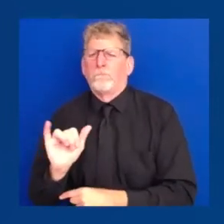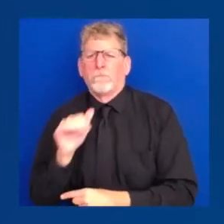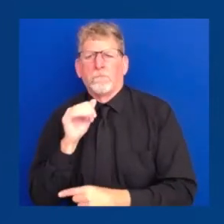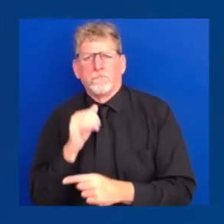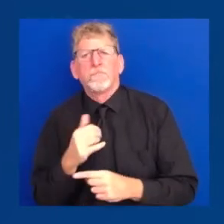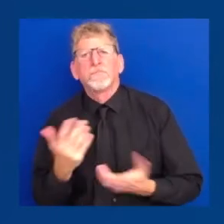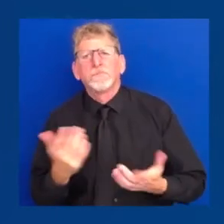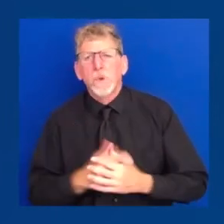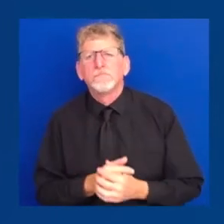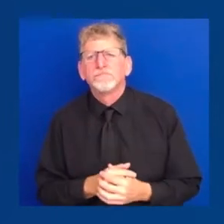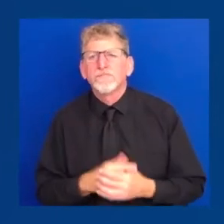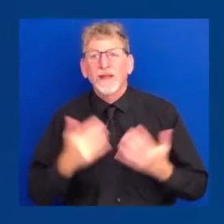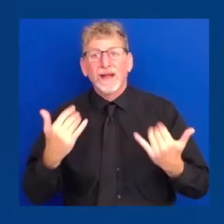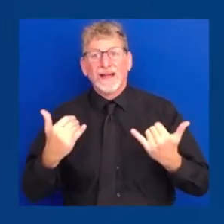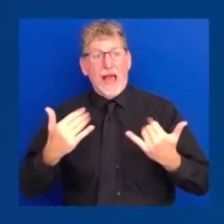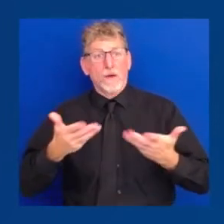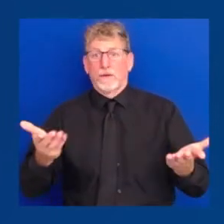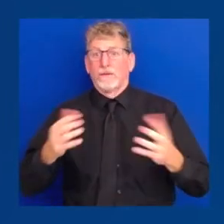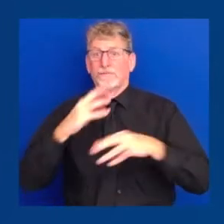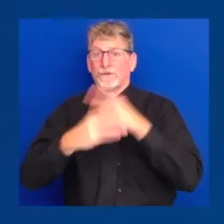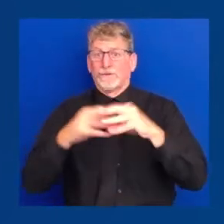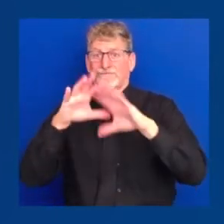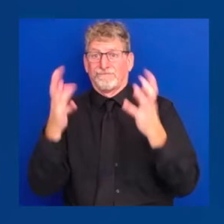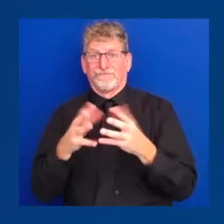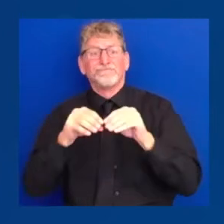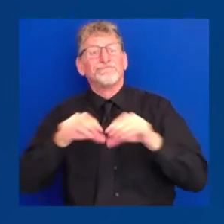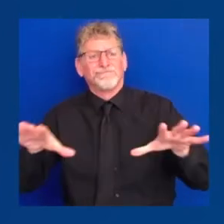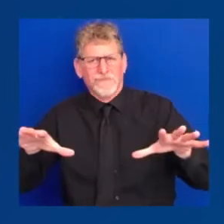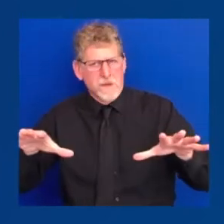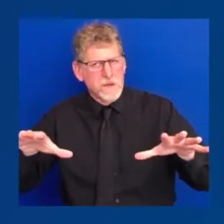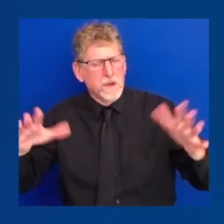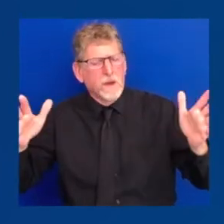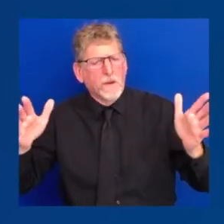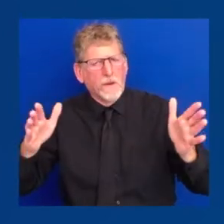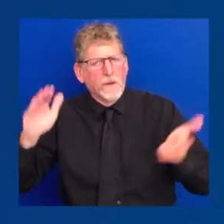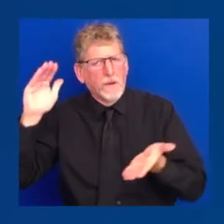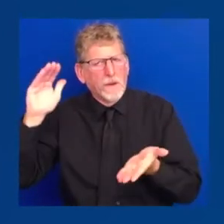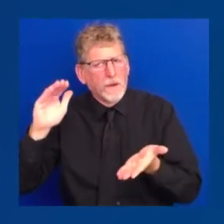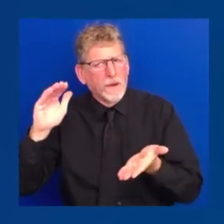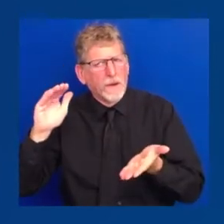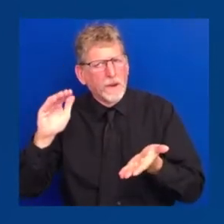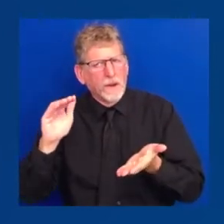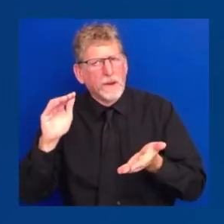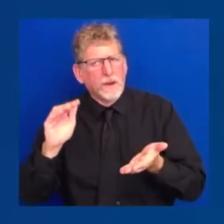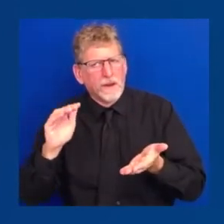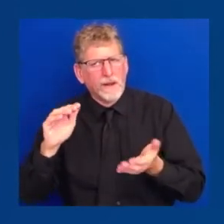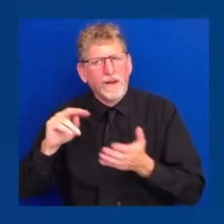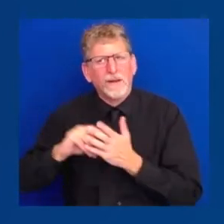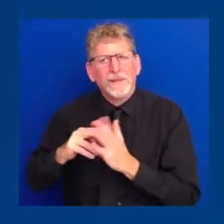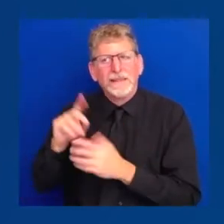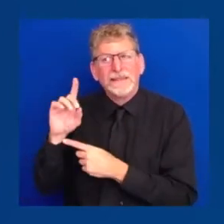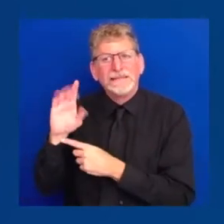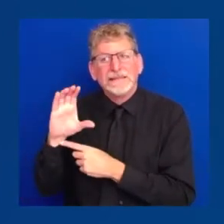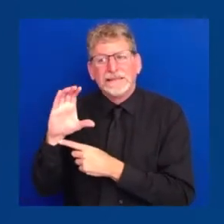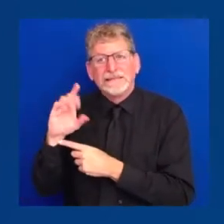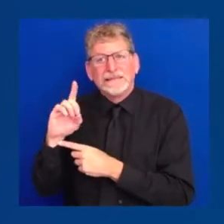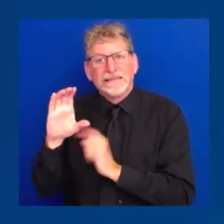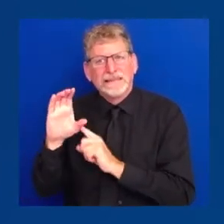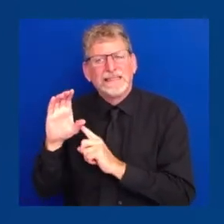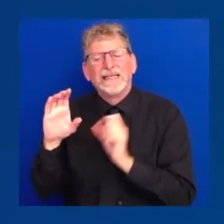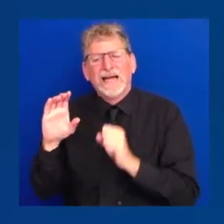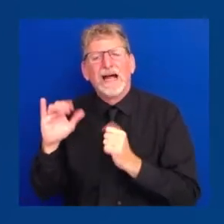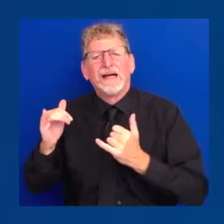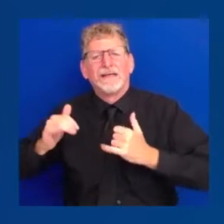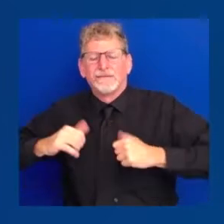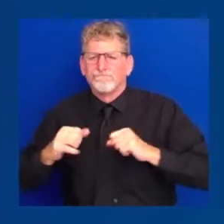and our public health partners are well positioned to use our surveillance and our data to lead the way. Thank you. I'll now turn things over to